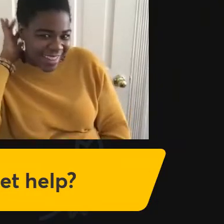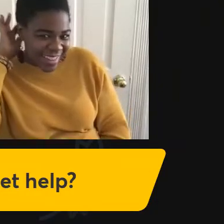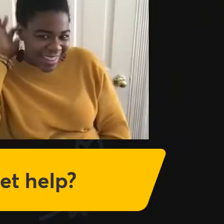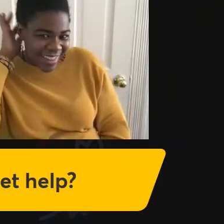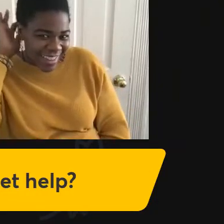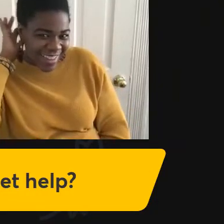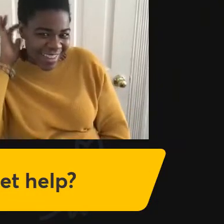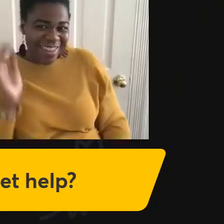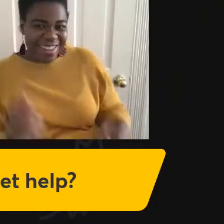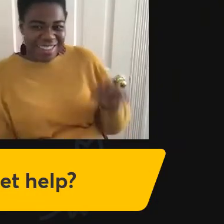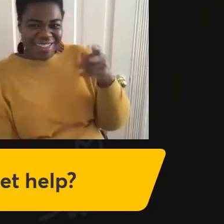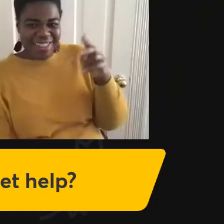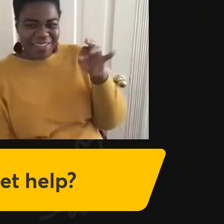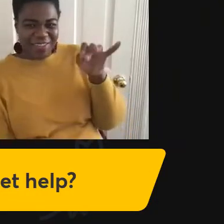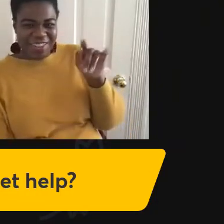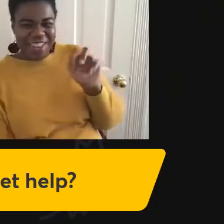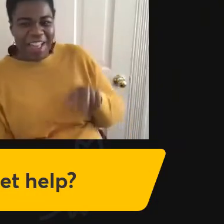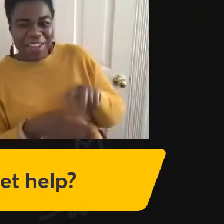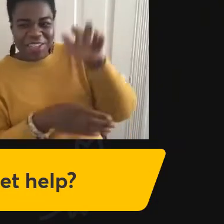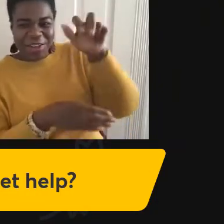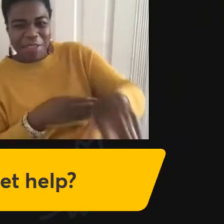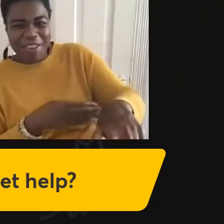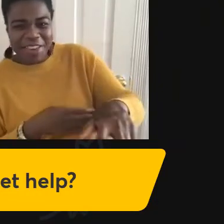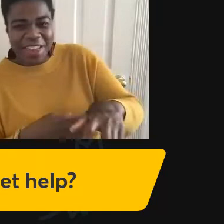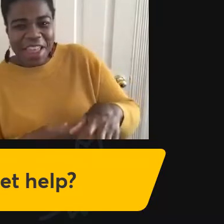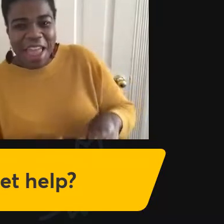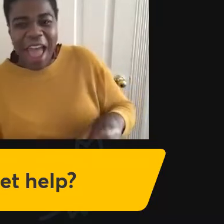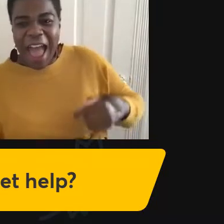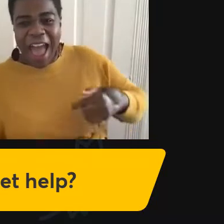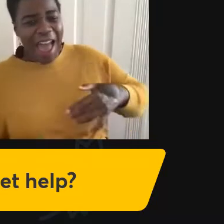I'll jump in. I feel like I have a jump in habit.